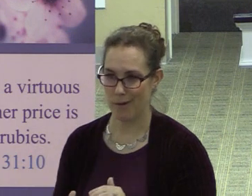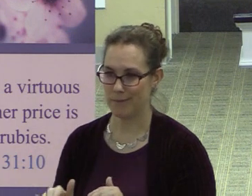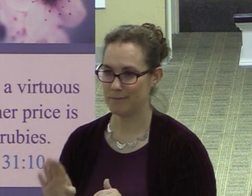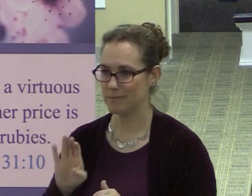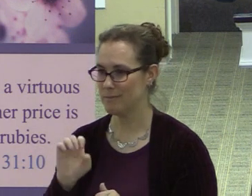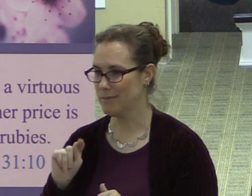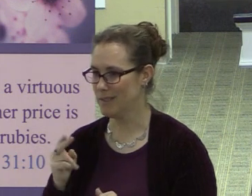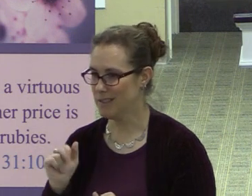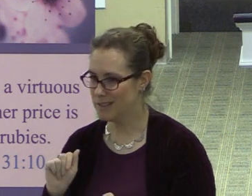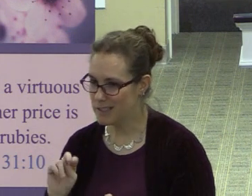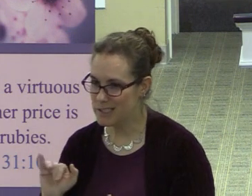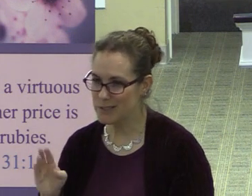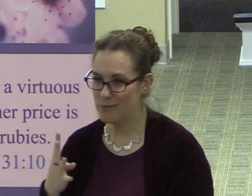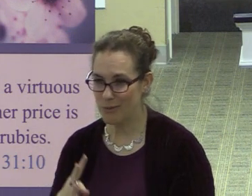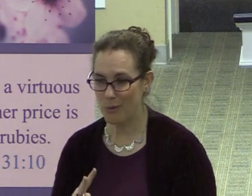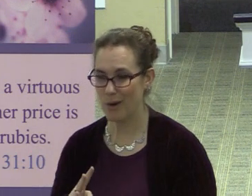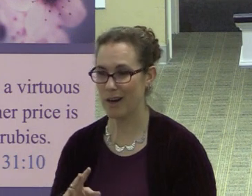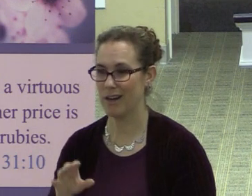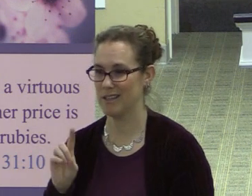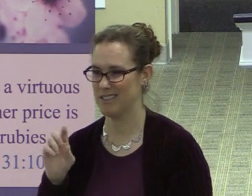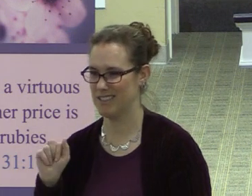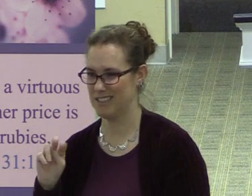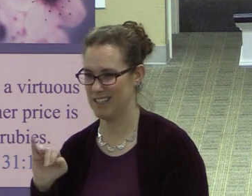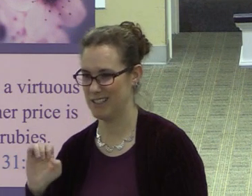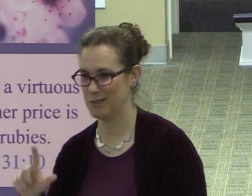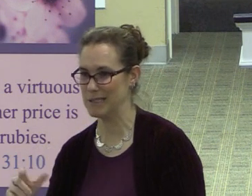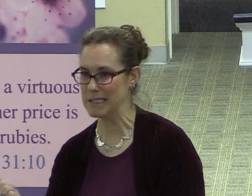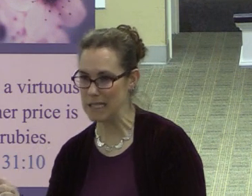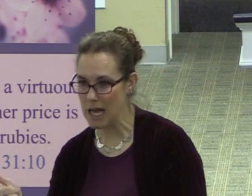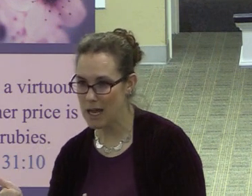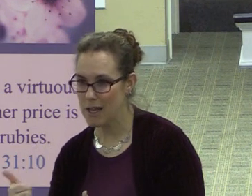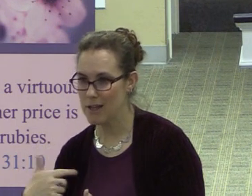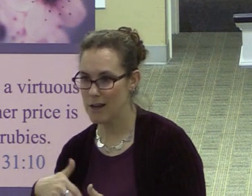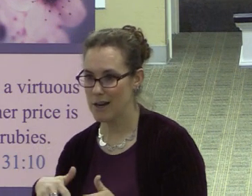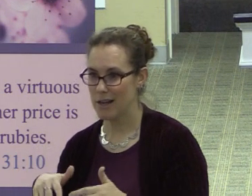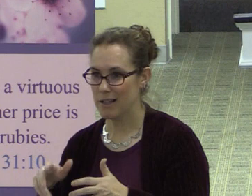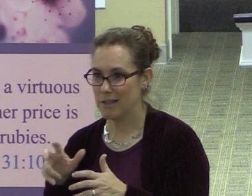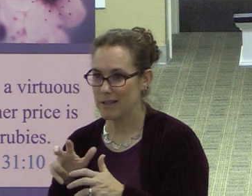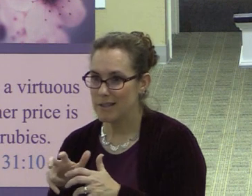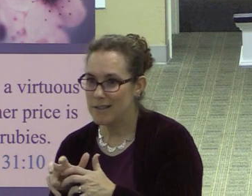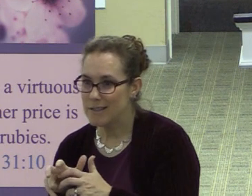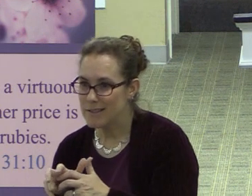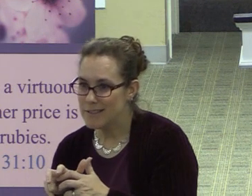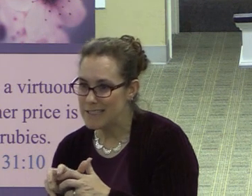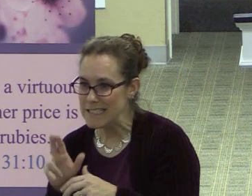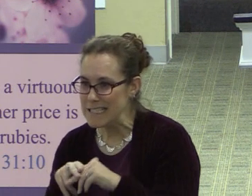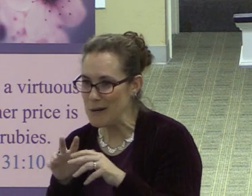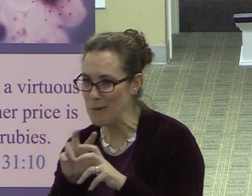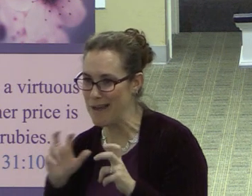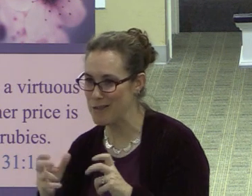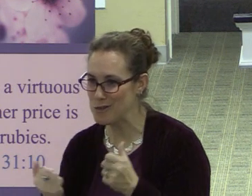the time. They're all around the driver's seat. And while I'm driving, just trying to get through it,